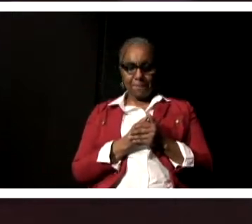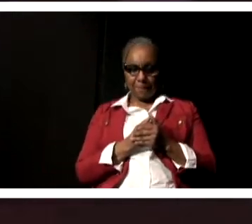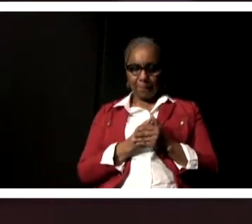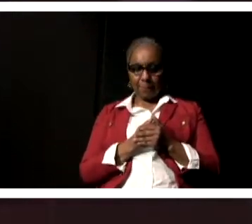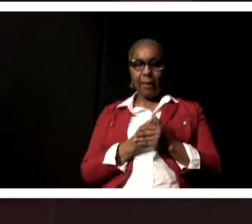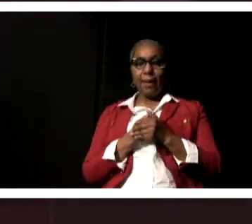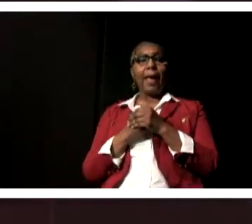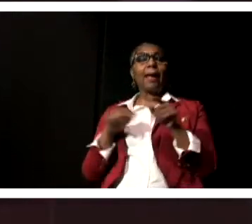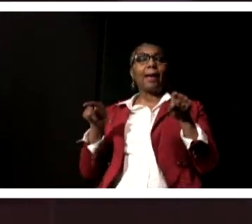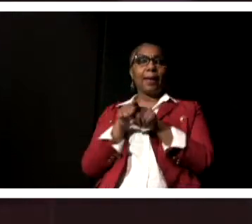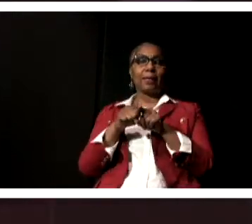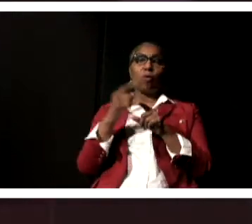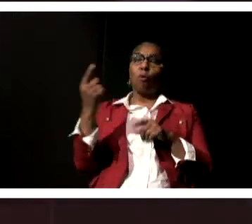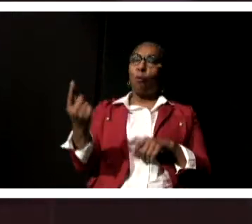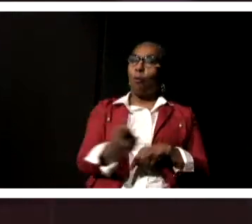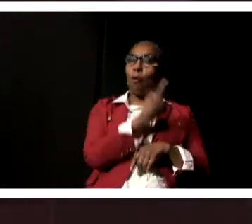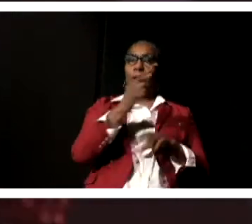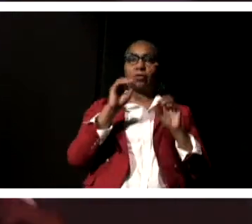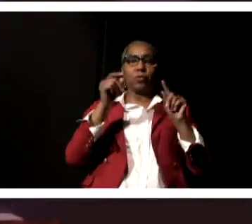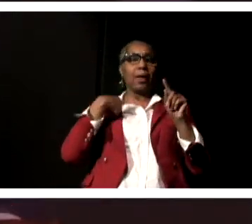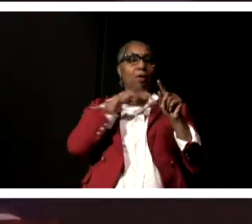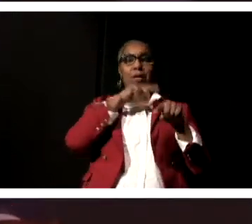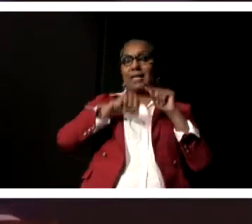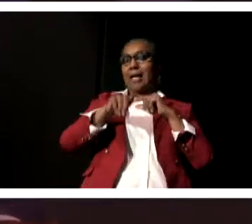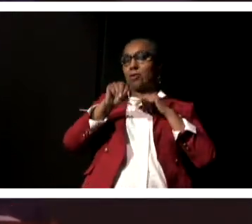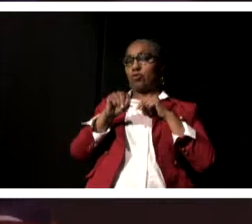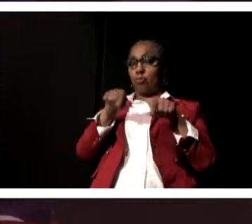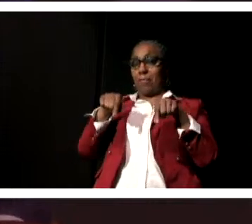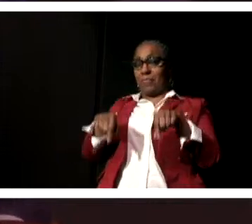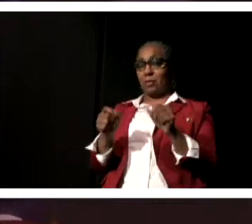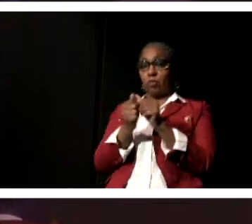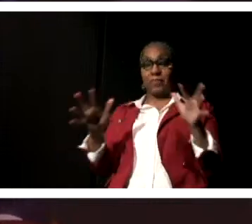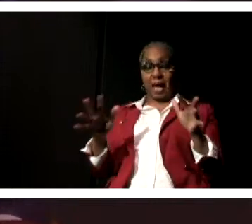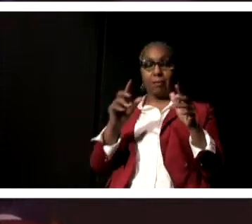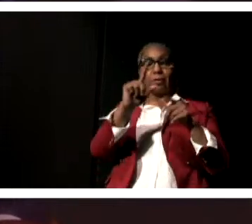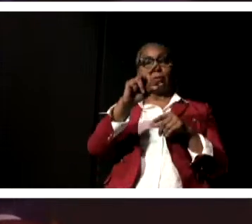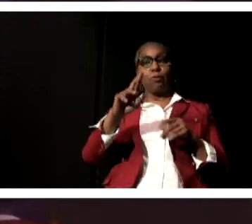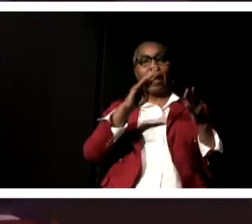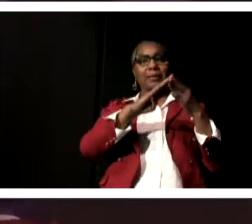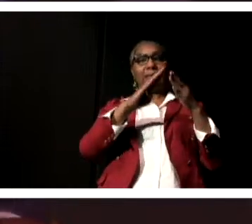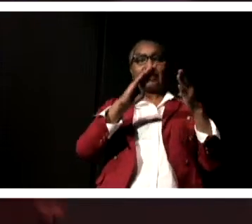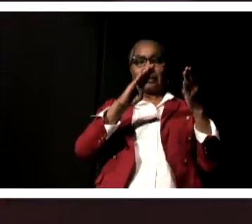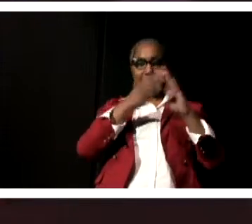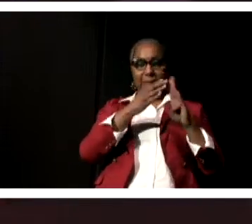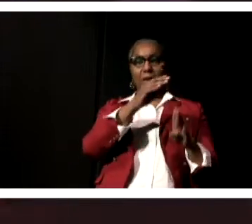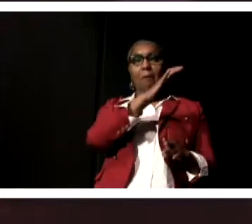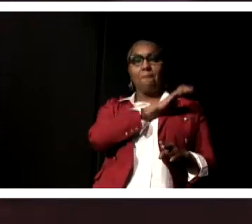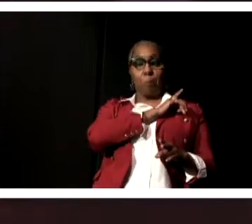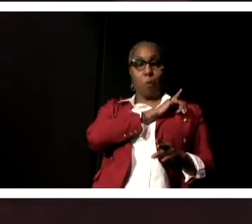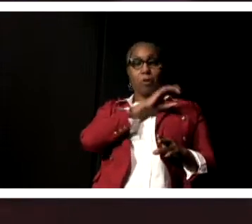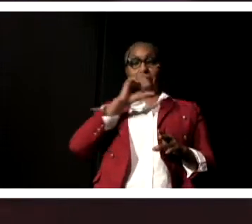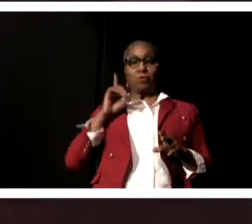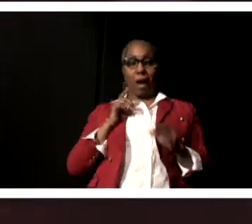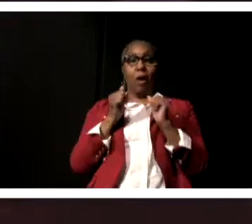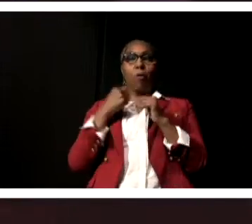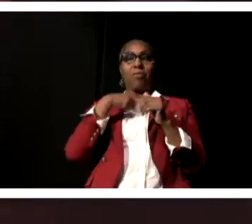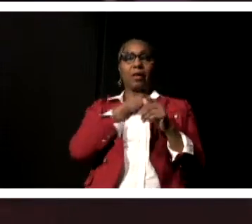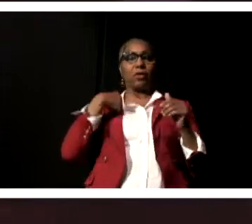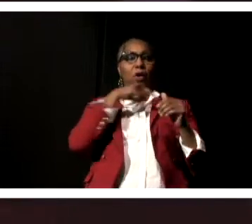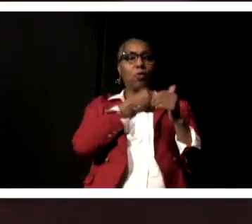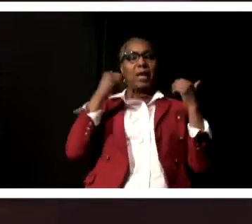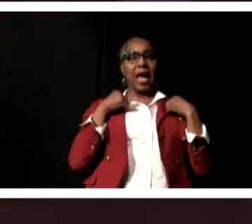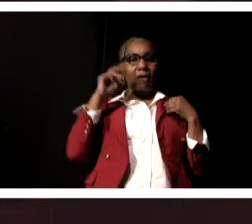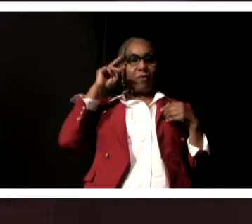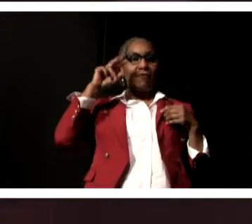And as always, we cannot do this without the Little Rock City Board of Directors that are all here with us today. We have Vice Mayor